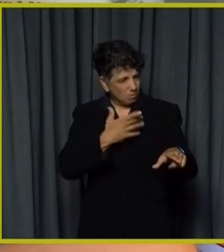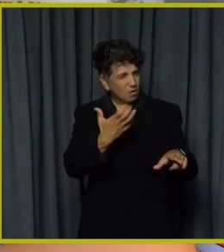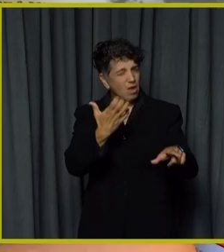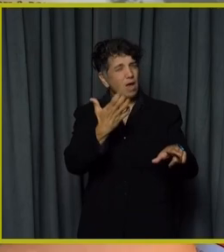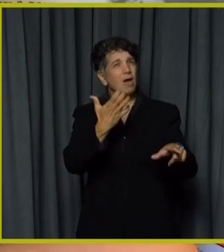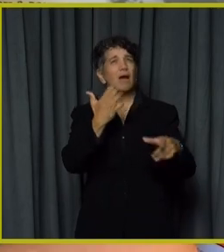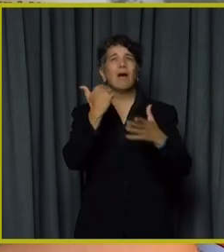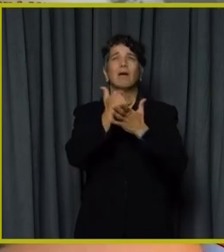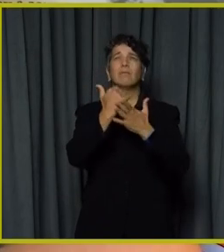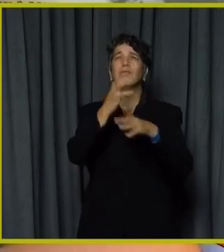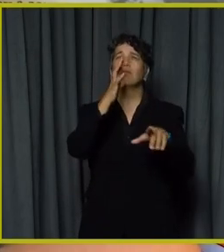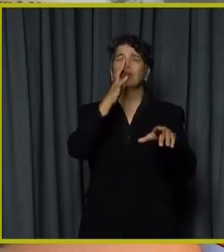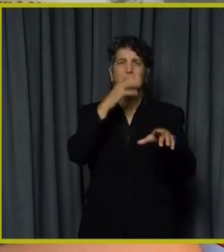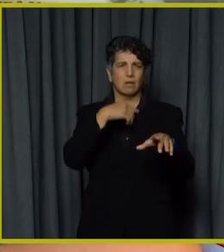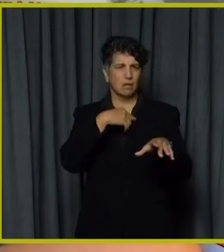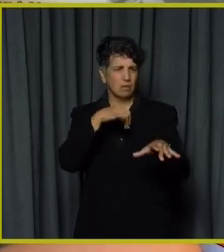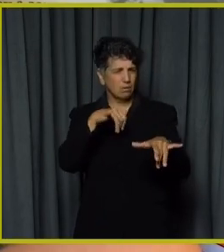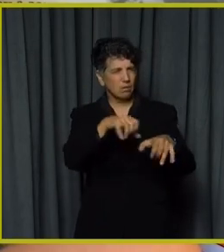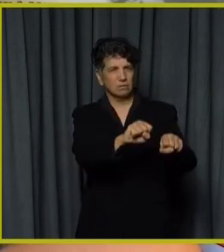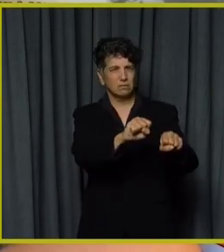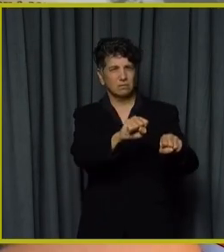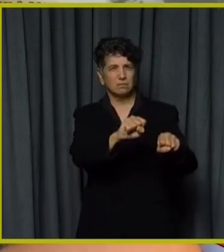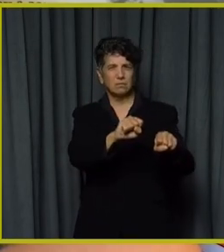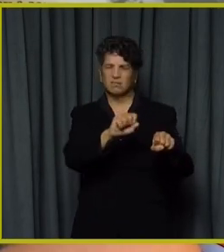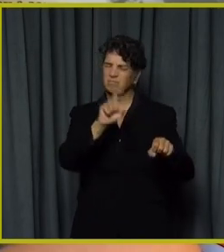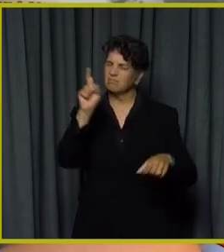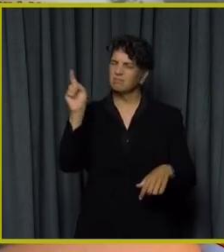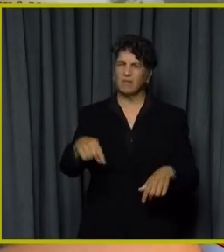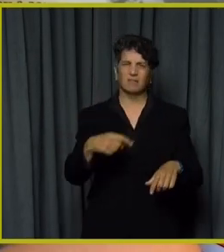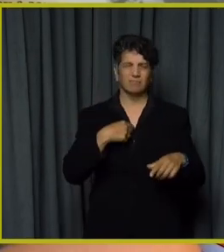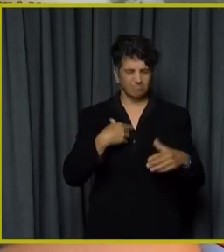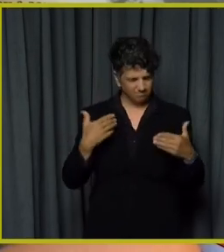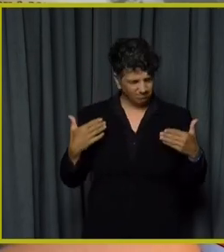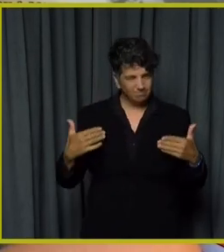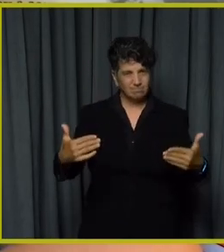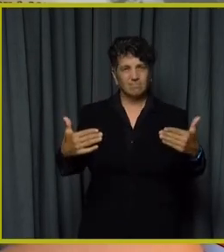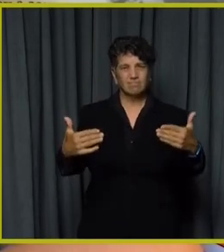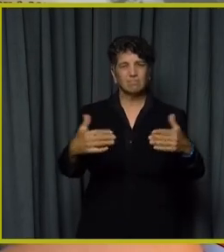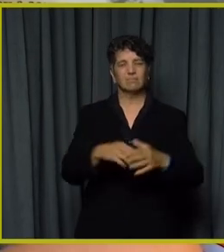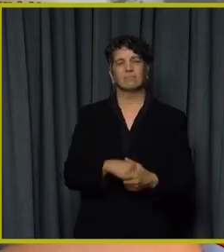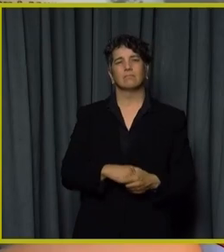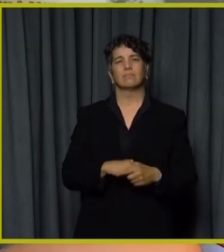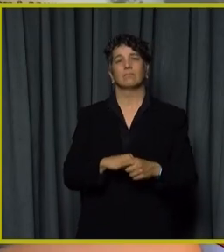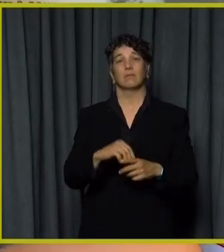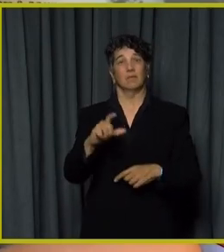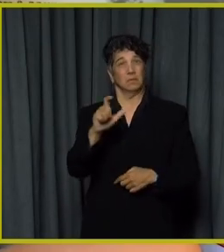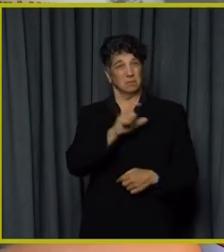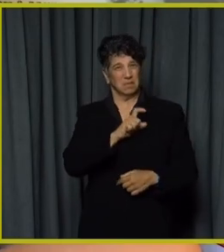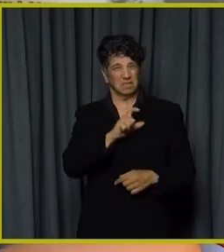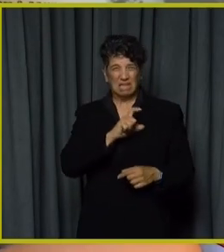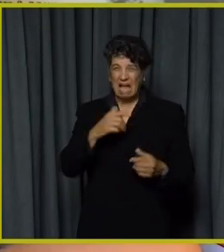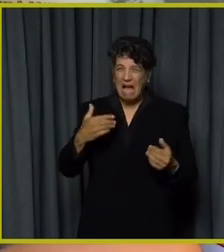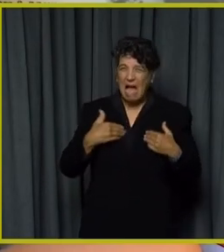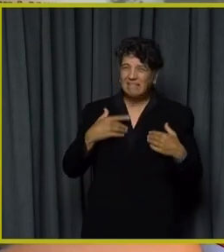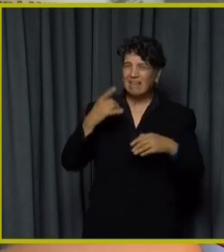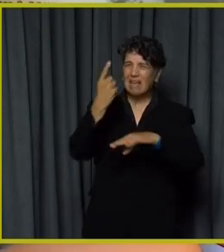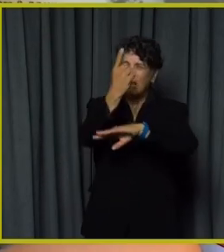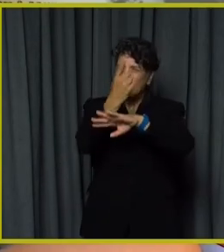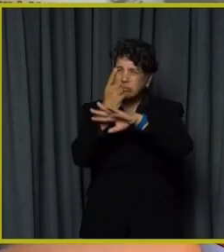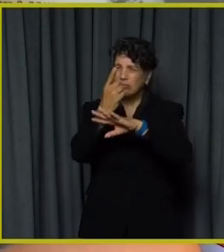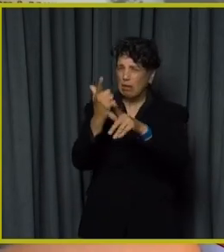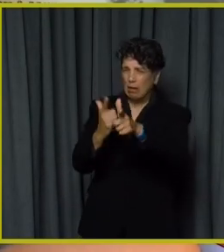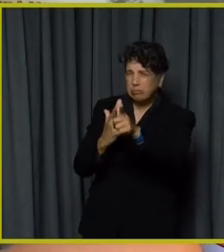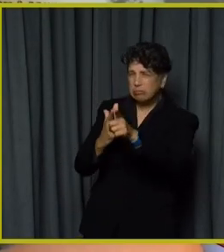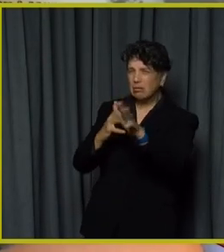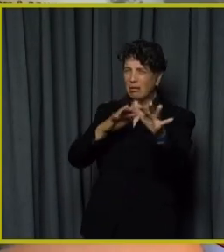moments, this is the moment. No police should be walking around with military equipment. No police department should